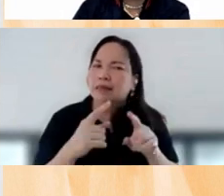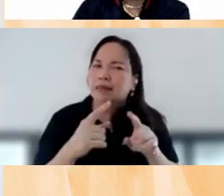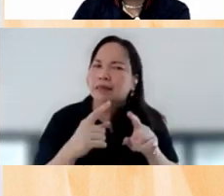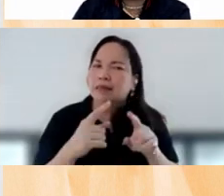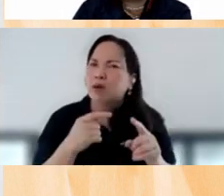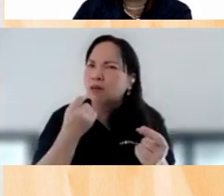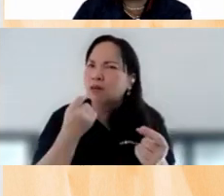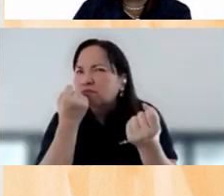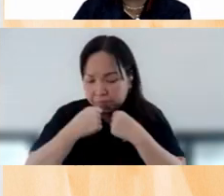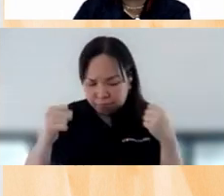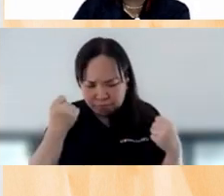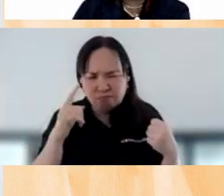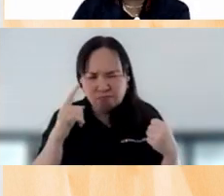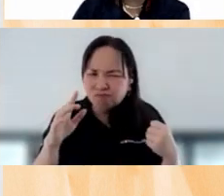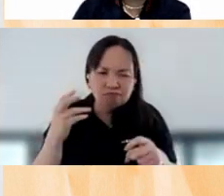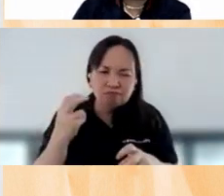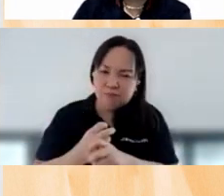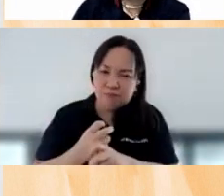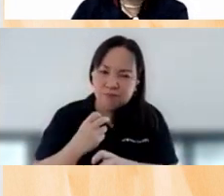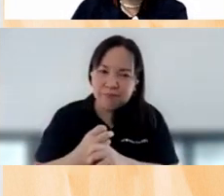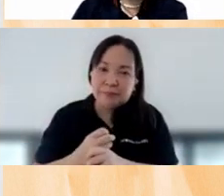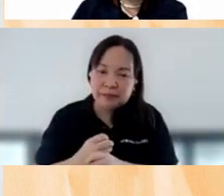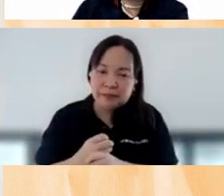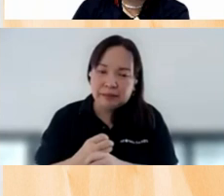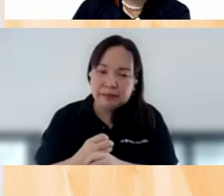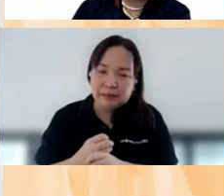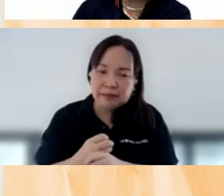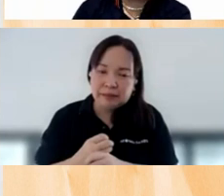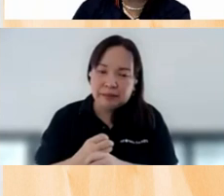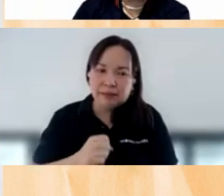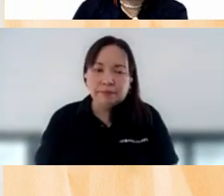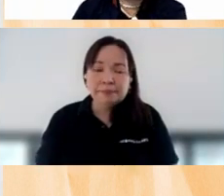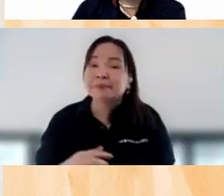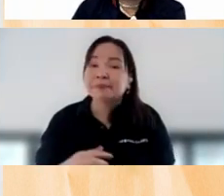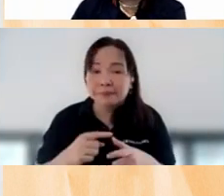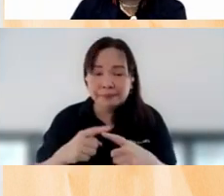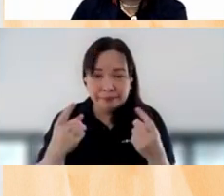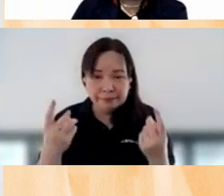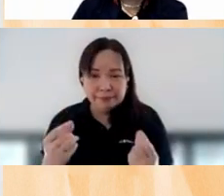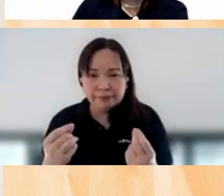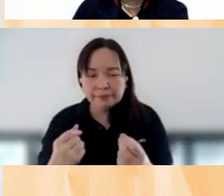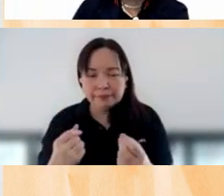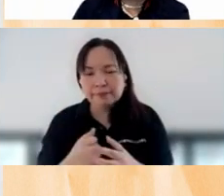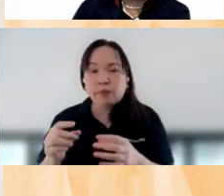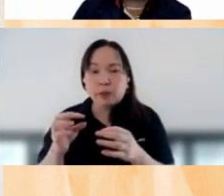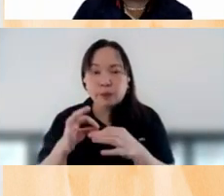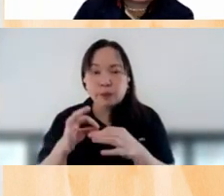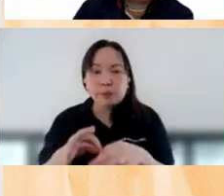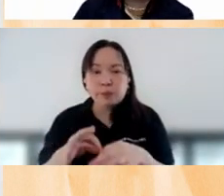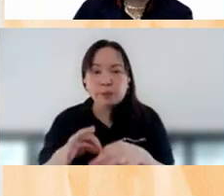circumstances that put our children at serious psychological risk is very important. We talk